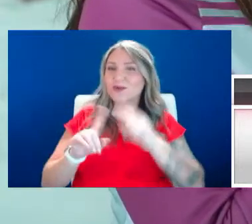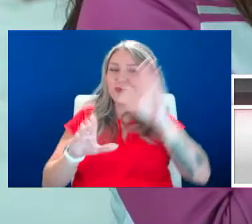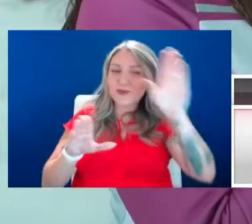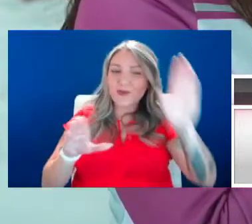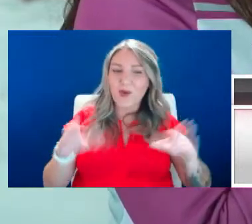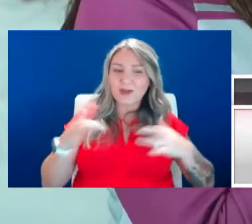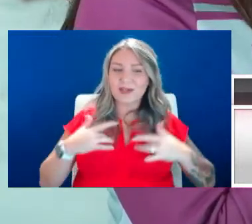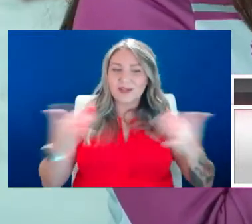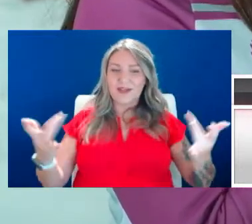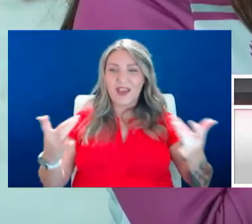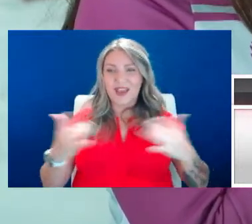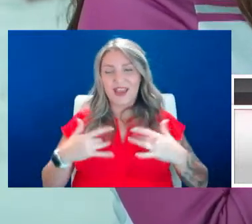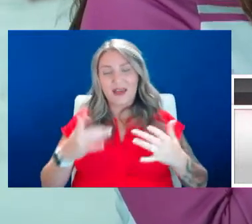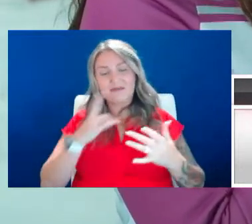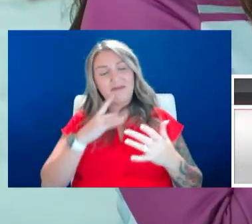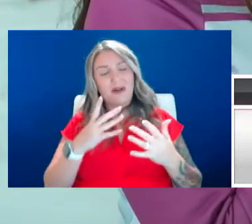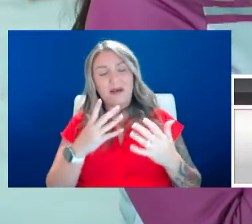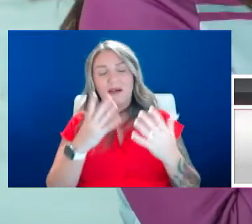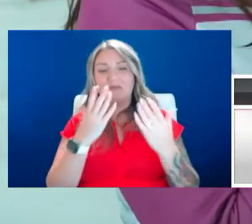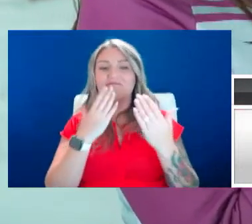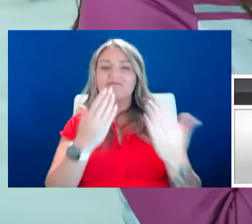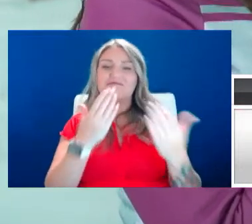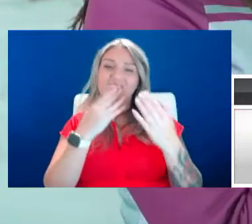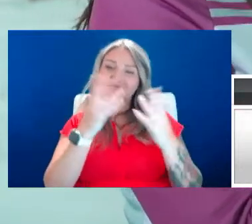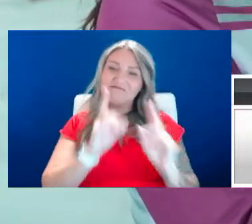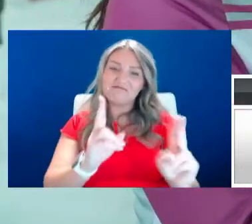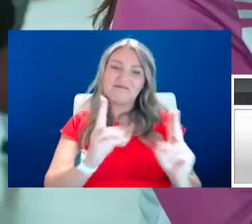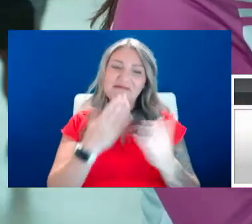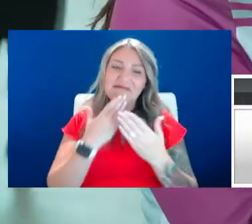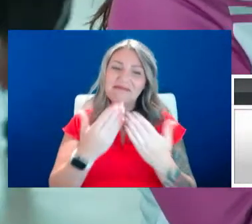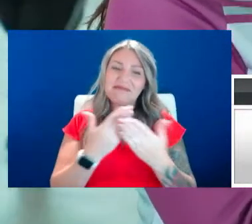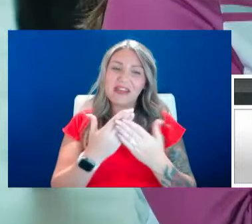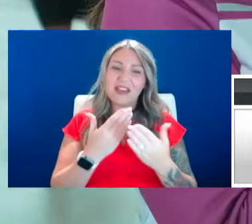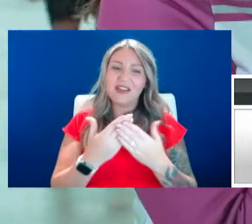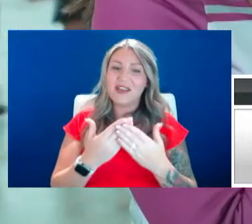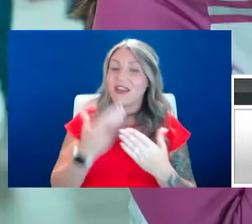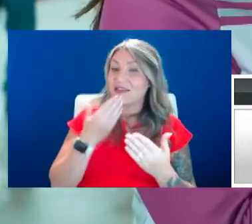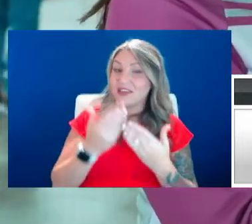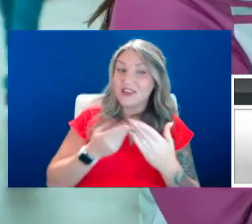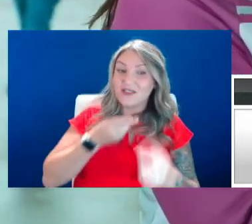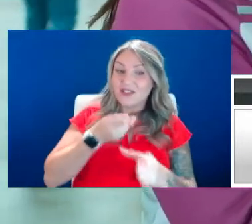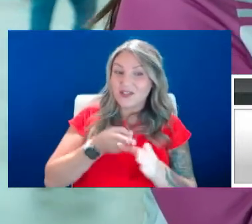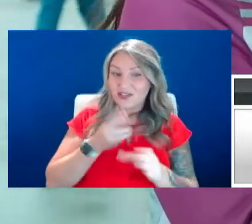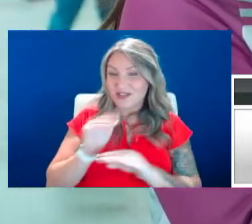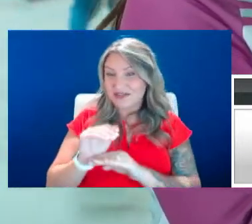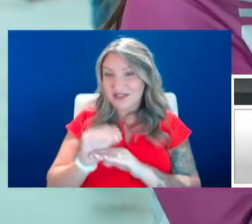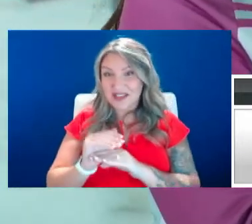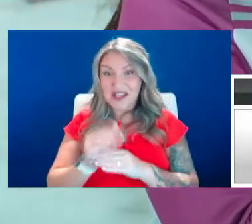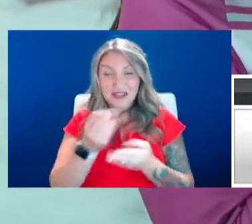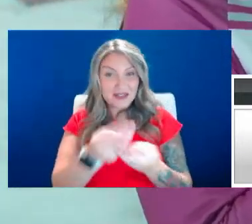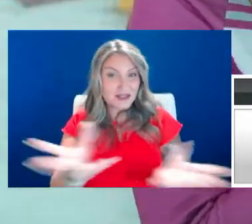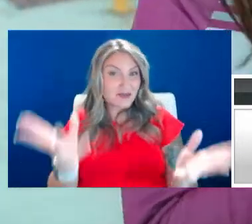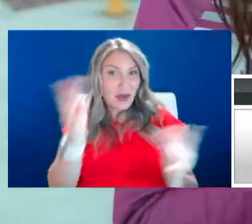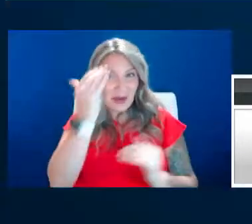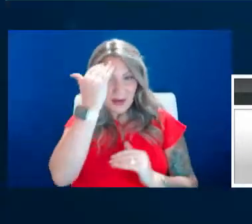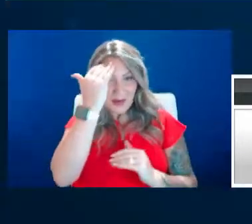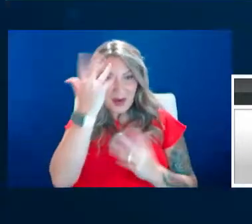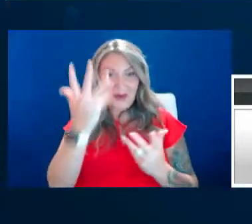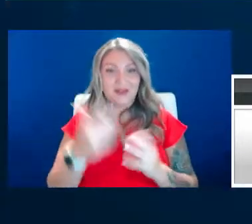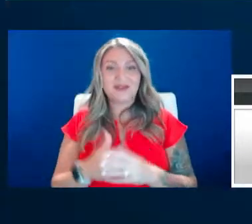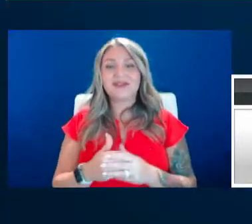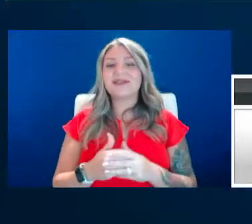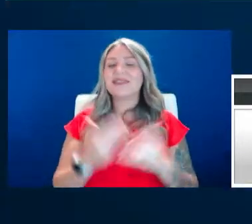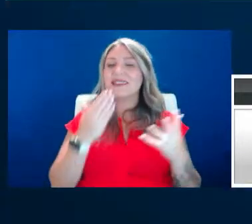you for every single mile that you made. Thank you. Thanks for being here today and spreading awareness. Glad to do it. Thank you, Heather Acker. Okay. Well, tell you